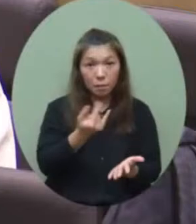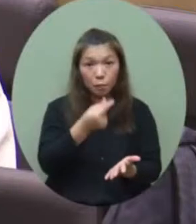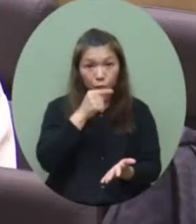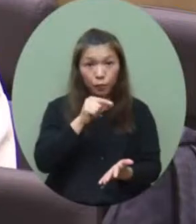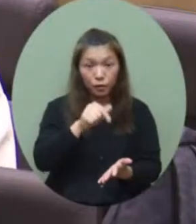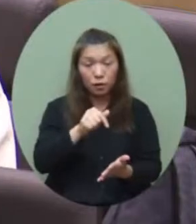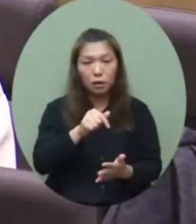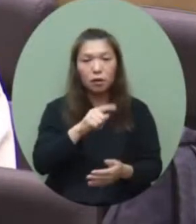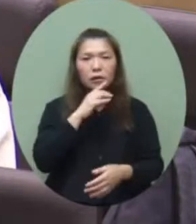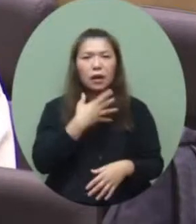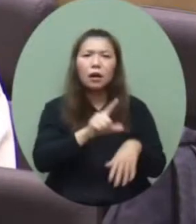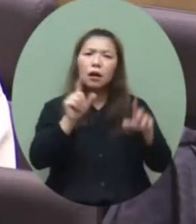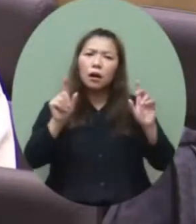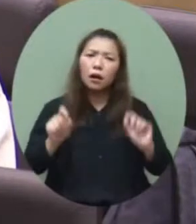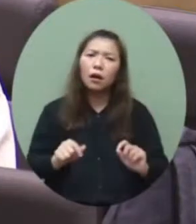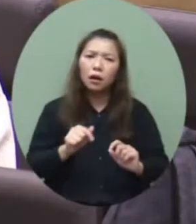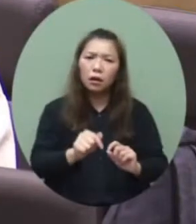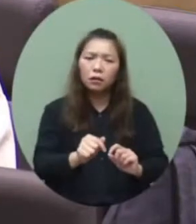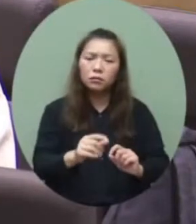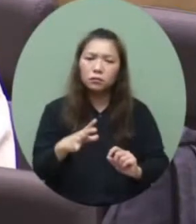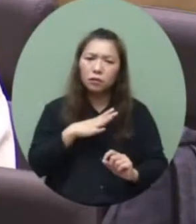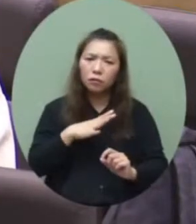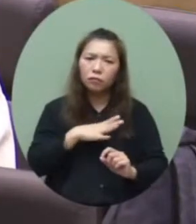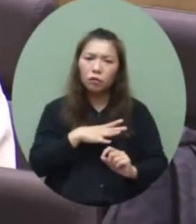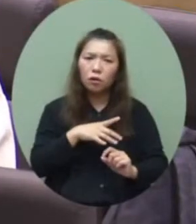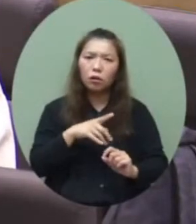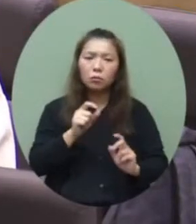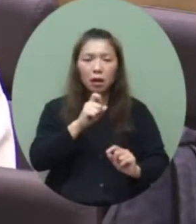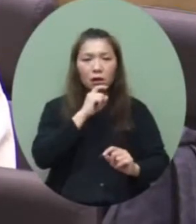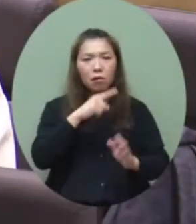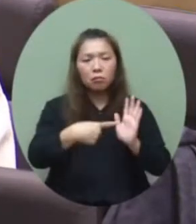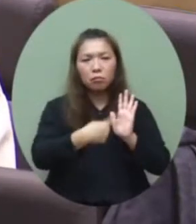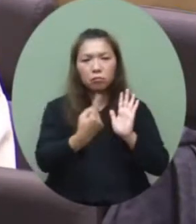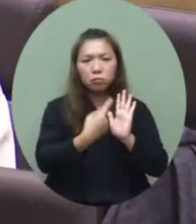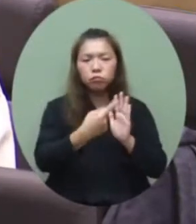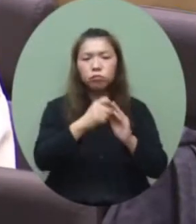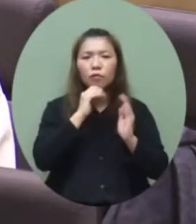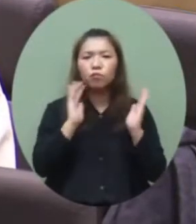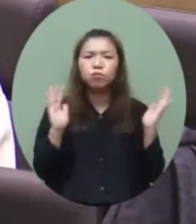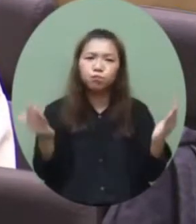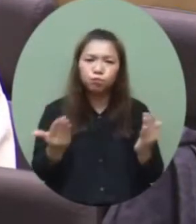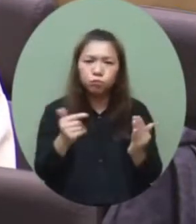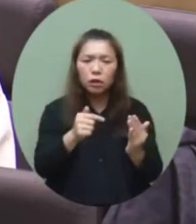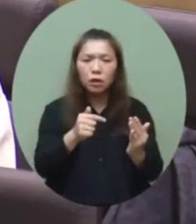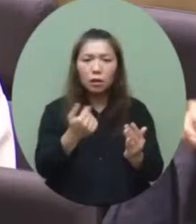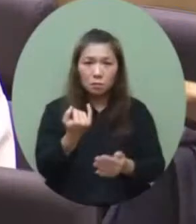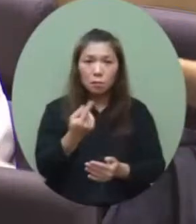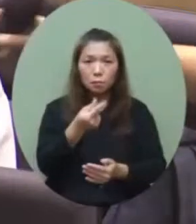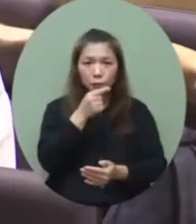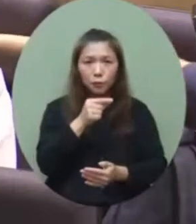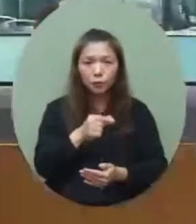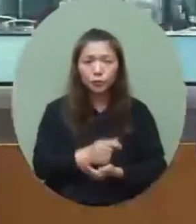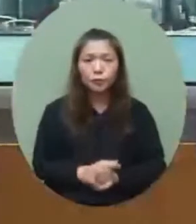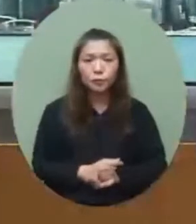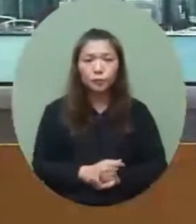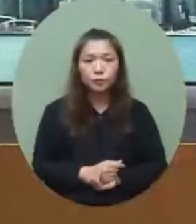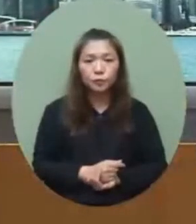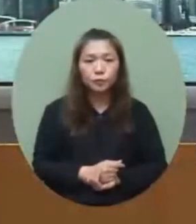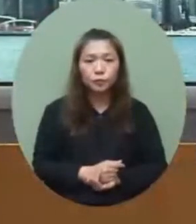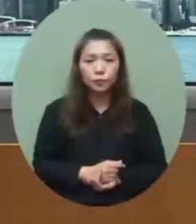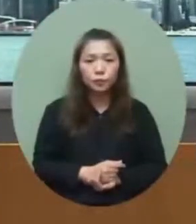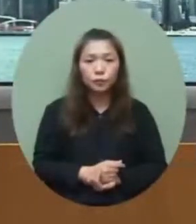have led to a slower increase in the number of cases. Does it tally with the saying of mixed or